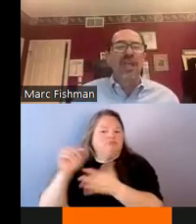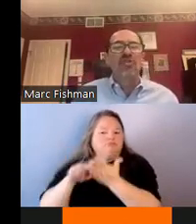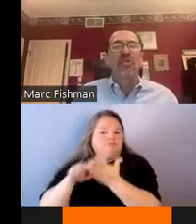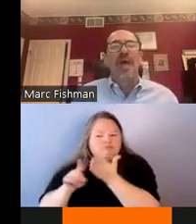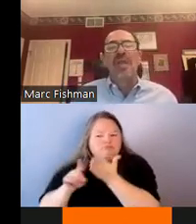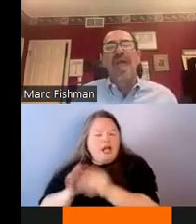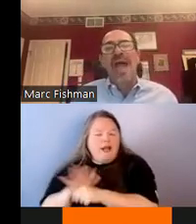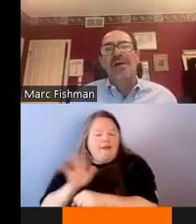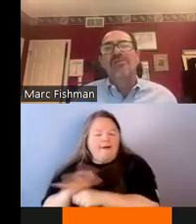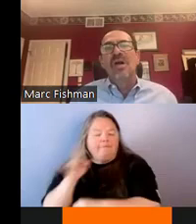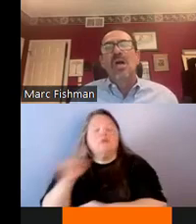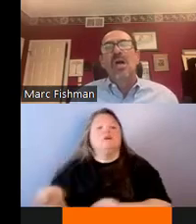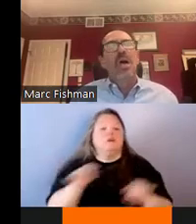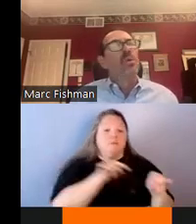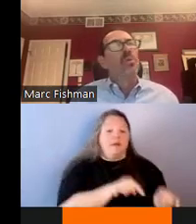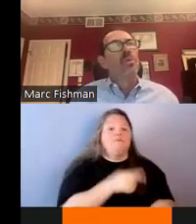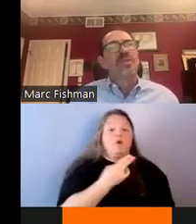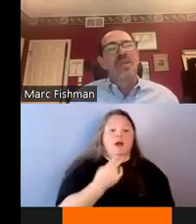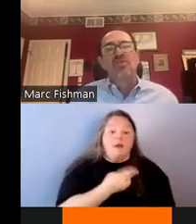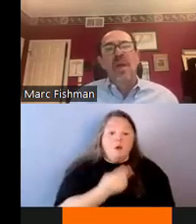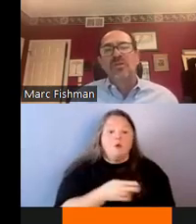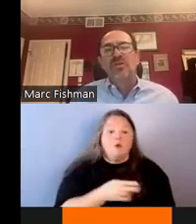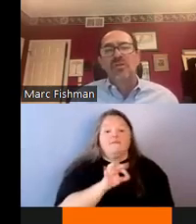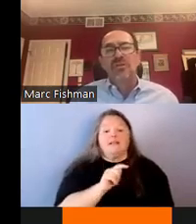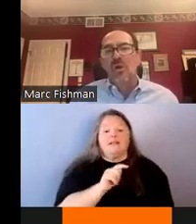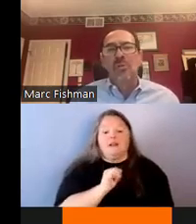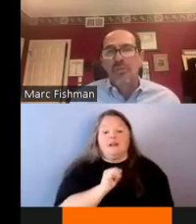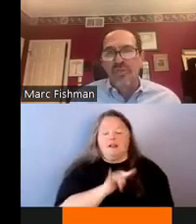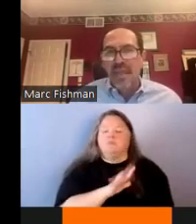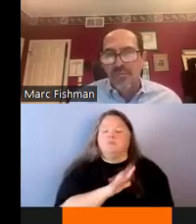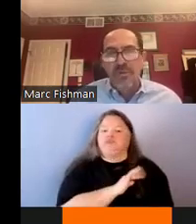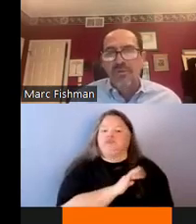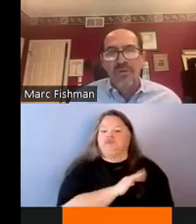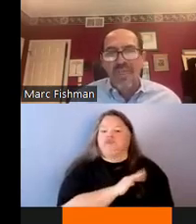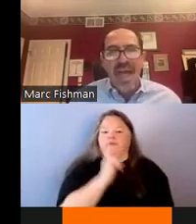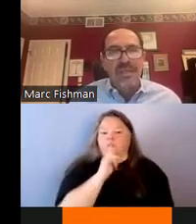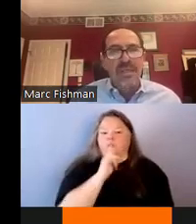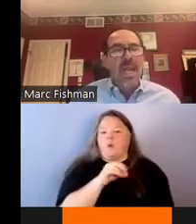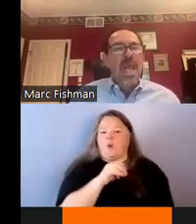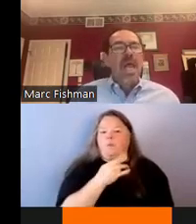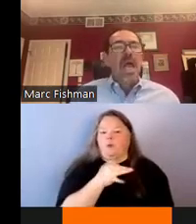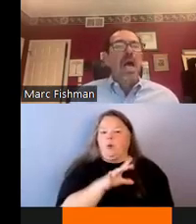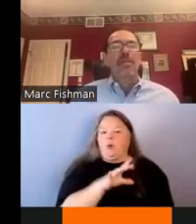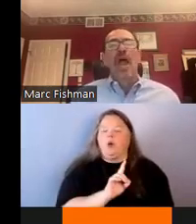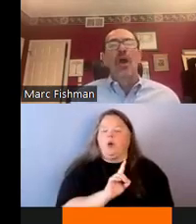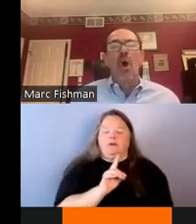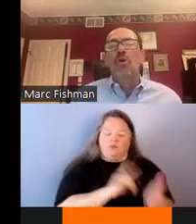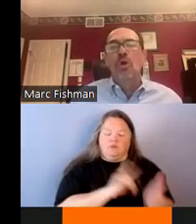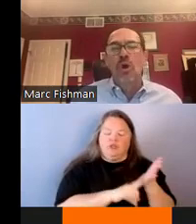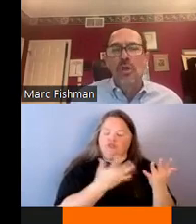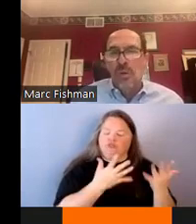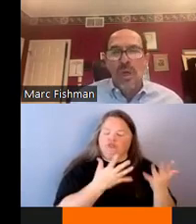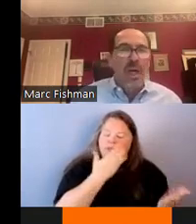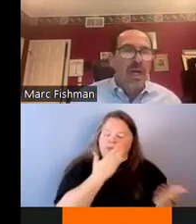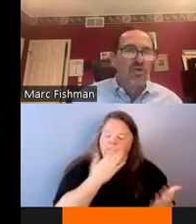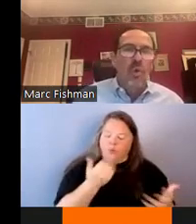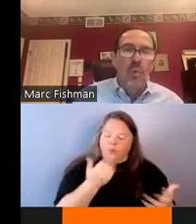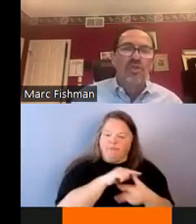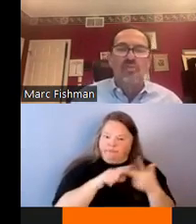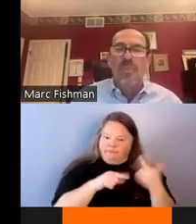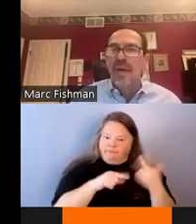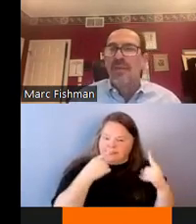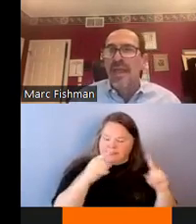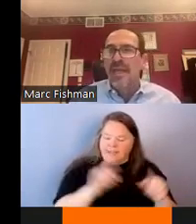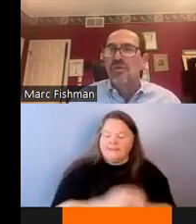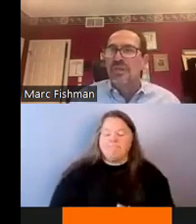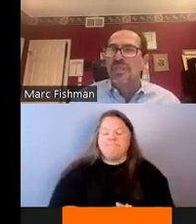of sophistication that we have with these medicines. So thankful for that. They are all good. I joke,